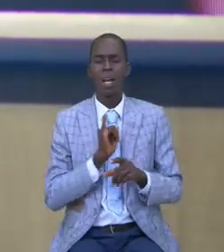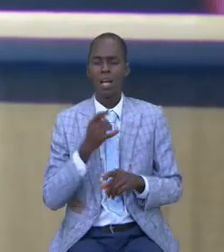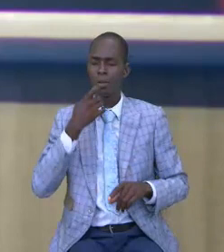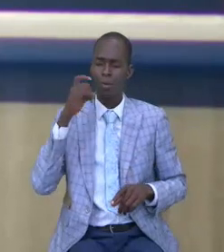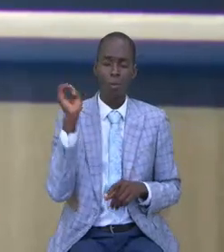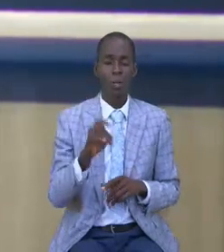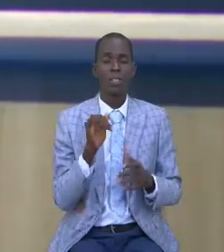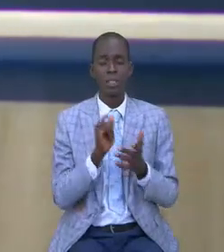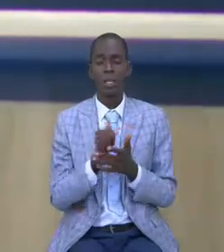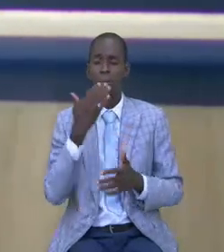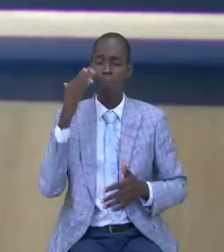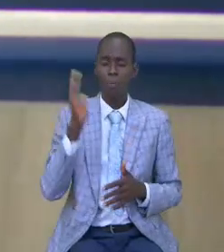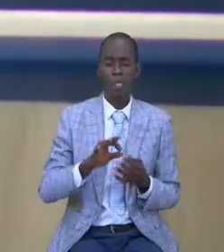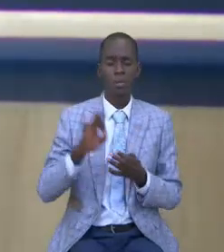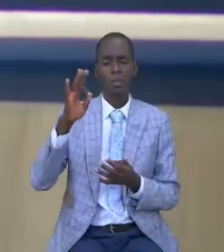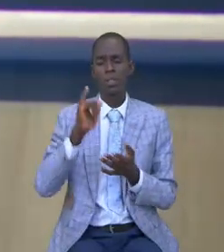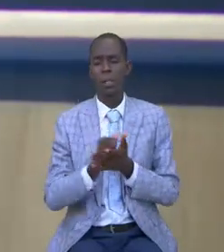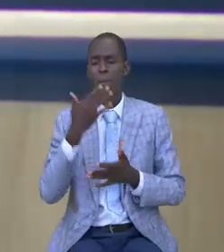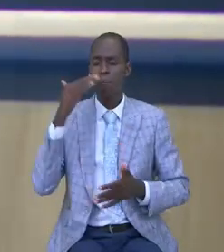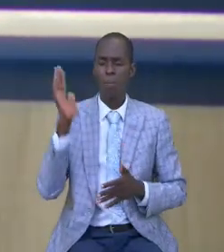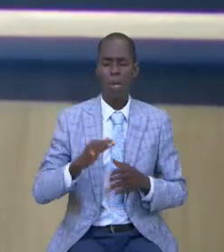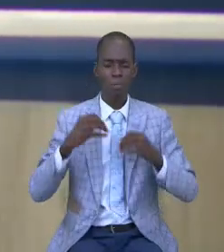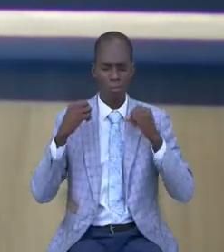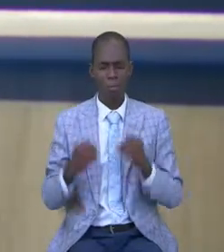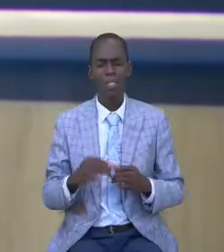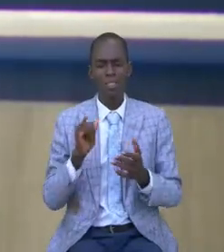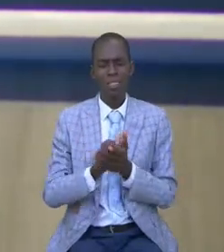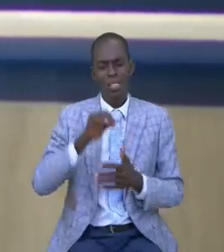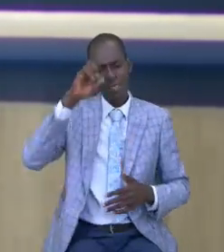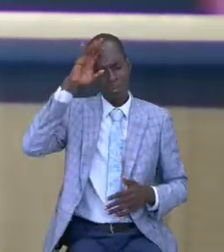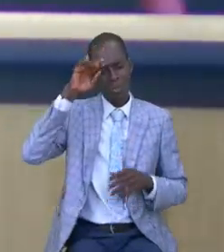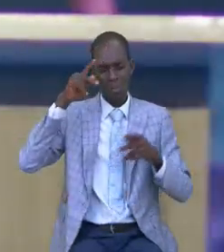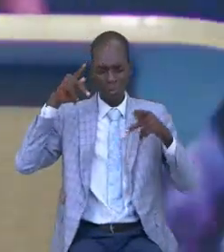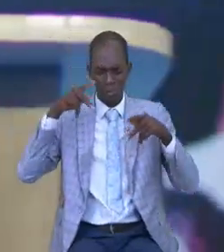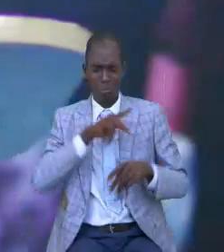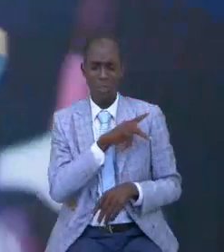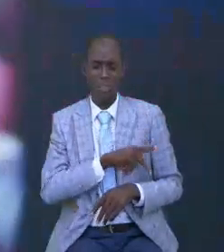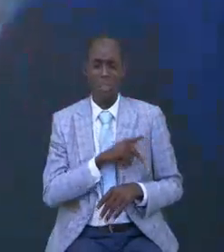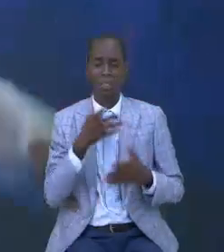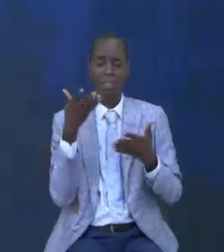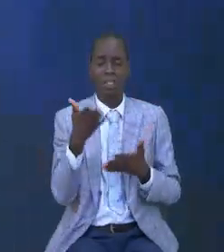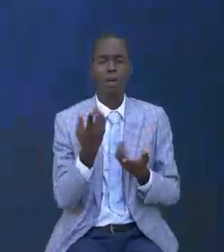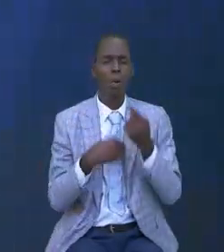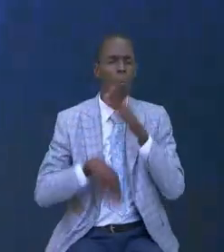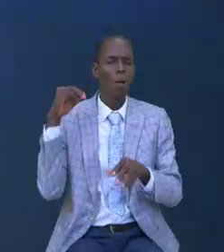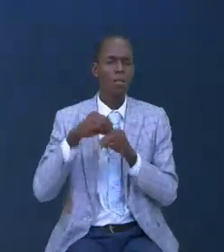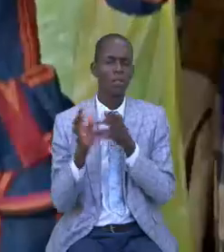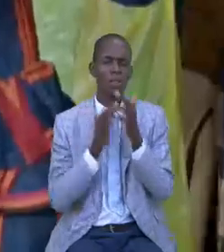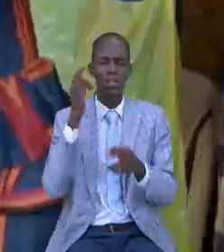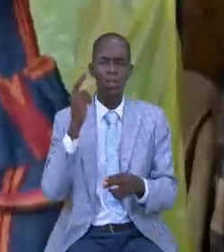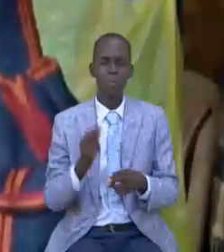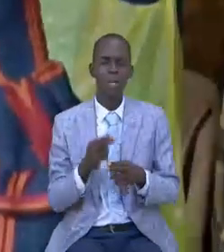that evil spirit, that evil power, that demonic personality there, come out in